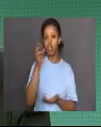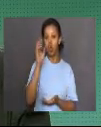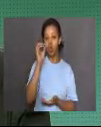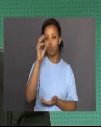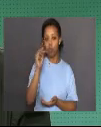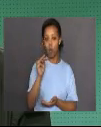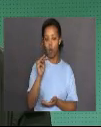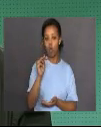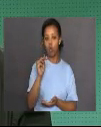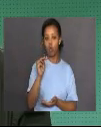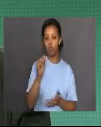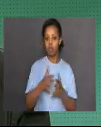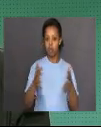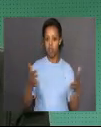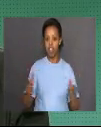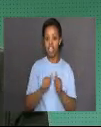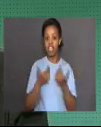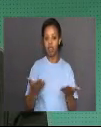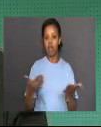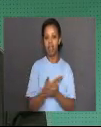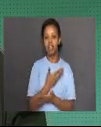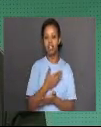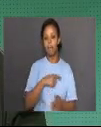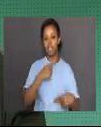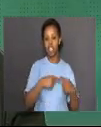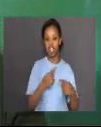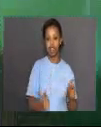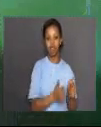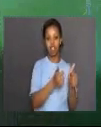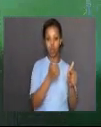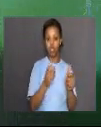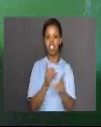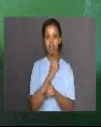crossover results in new genetic sequences.